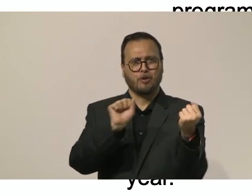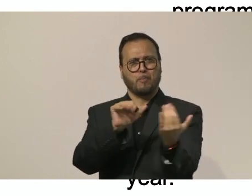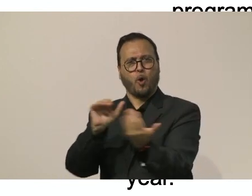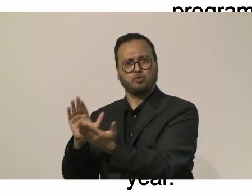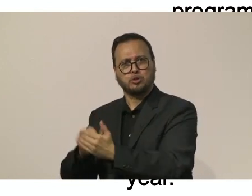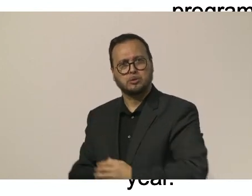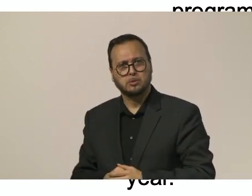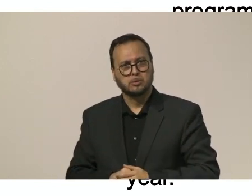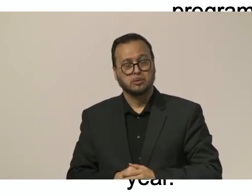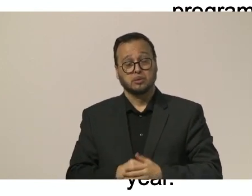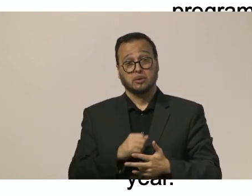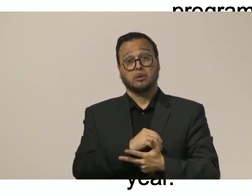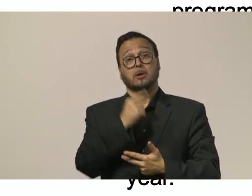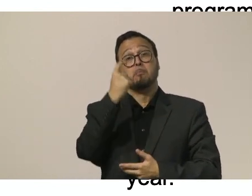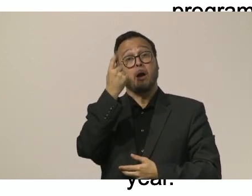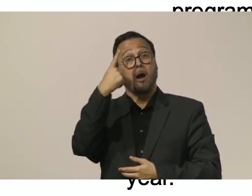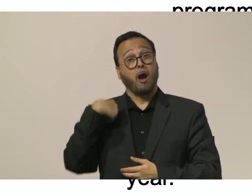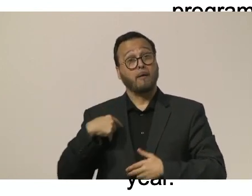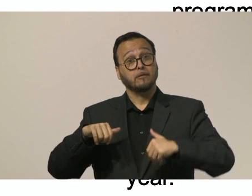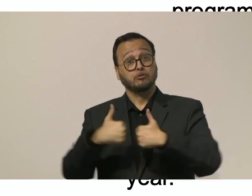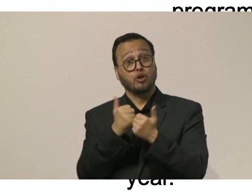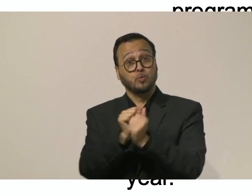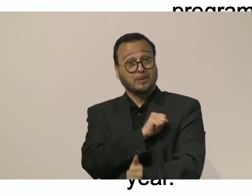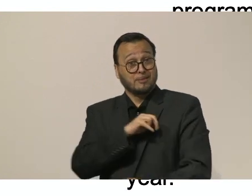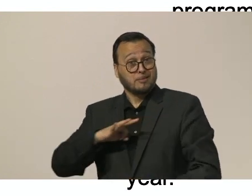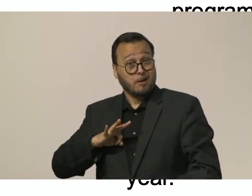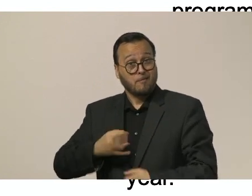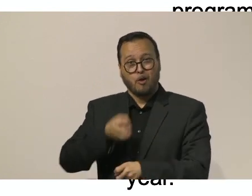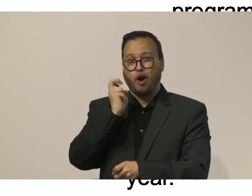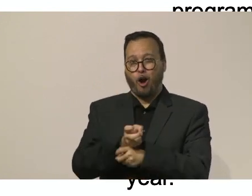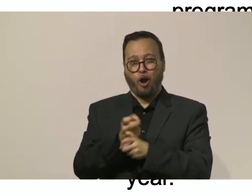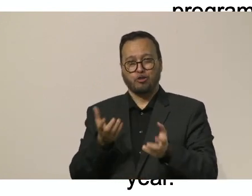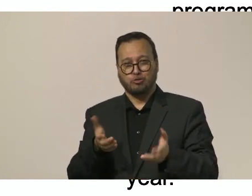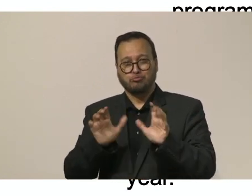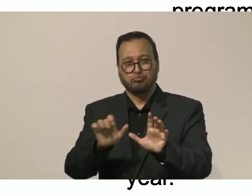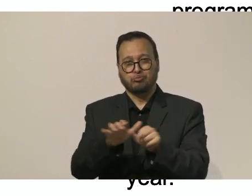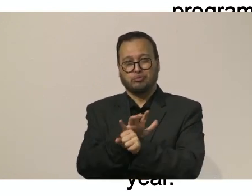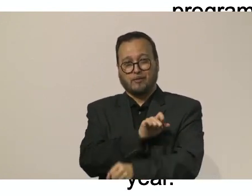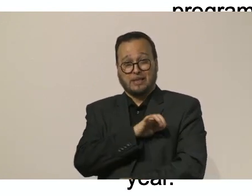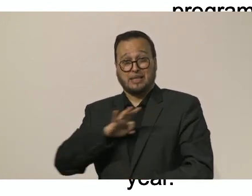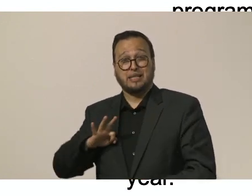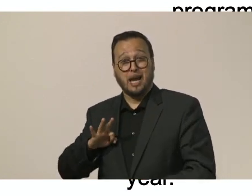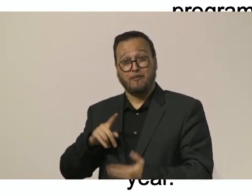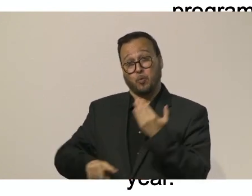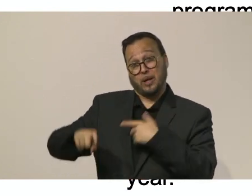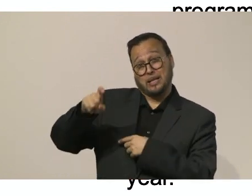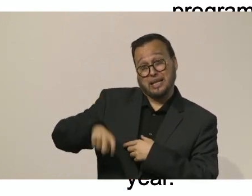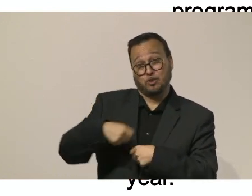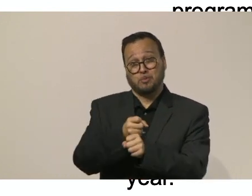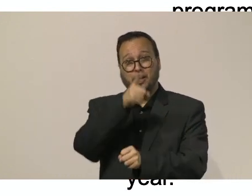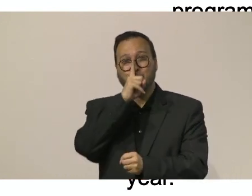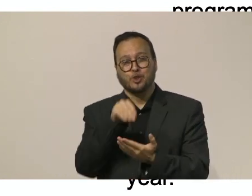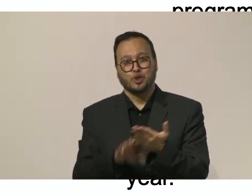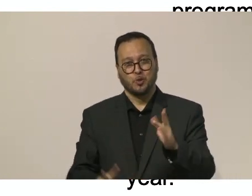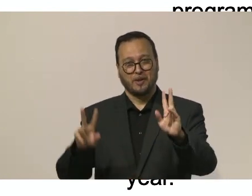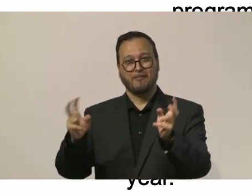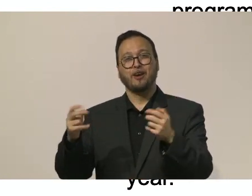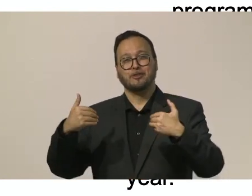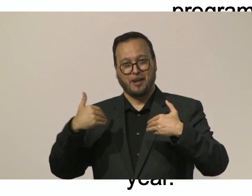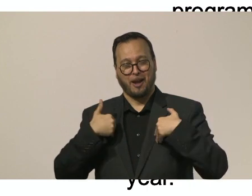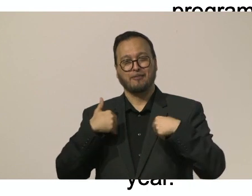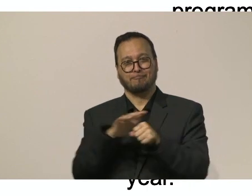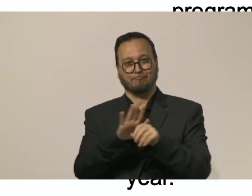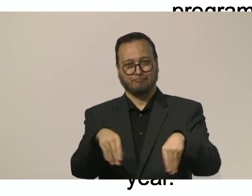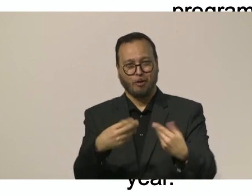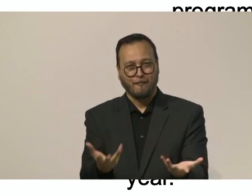to challenges with staffing, it's been difficult to put forth the manpower that is needed to ensure Student Affairs has robust offerings.